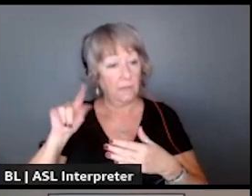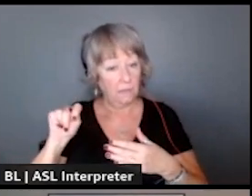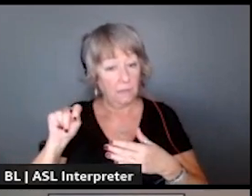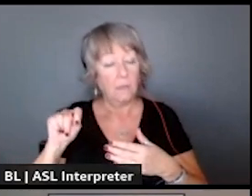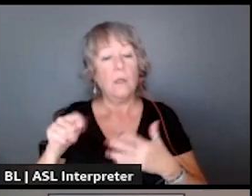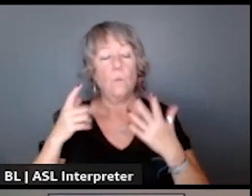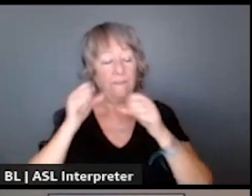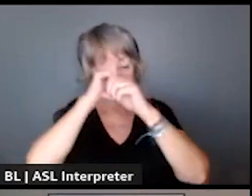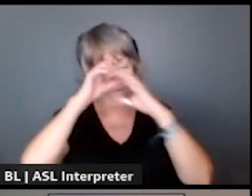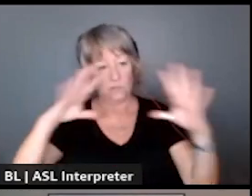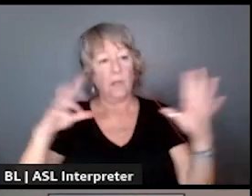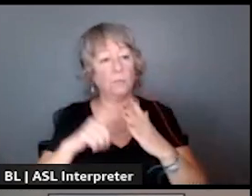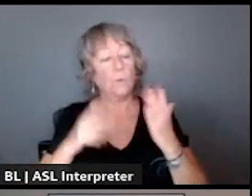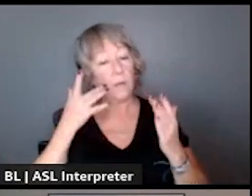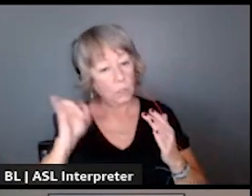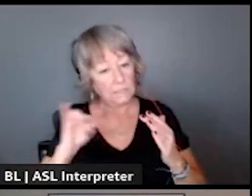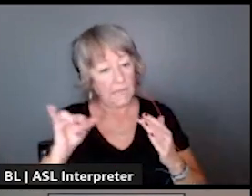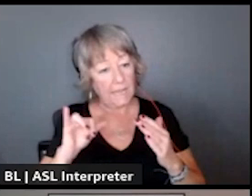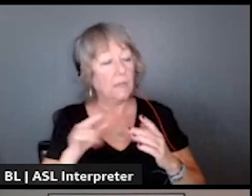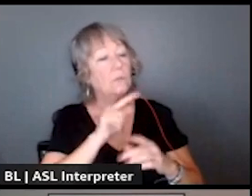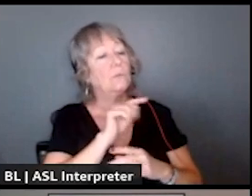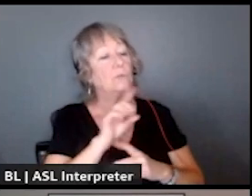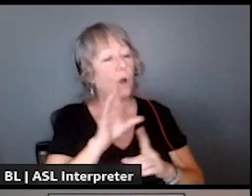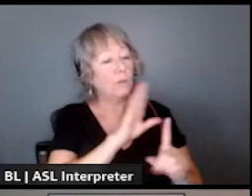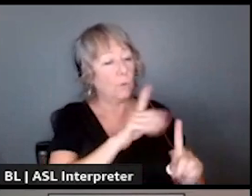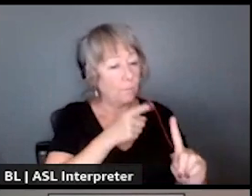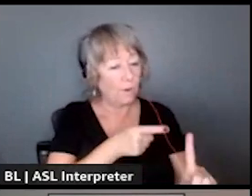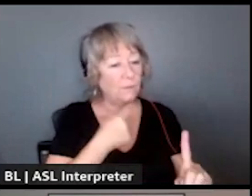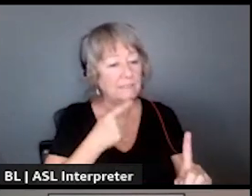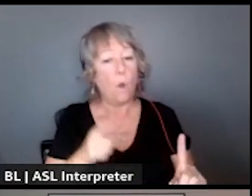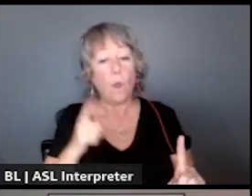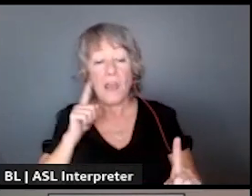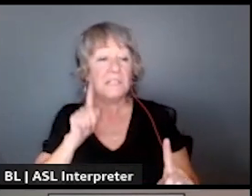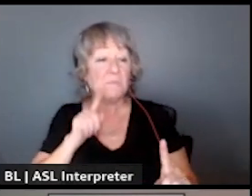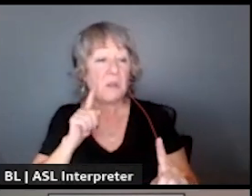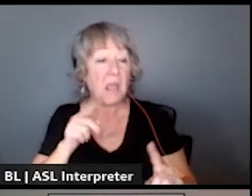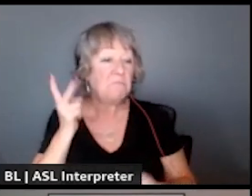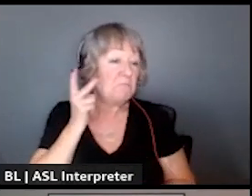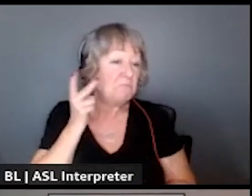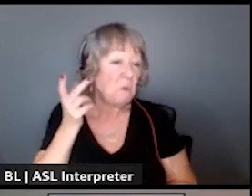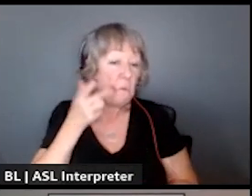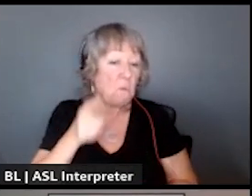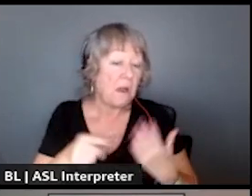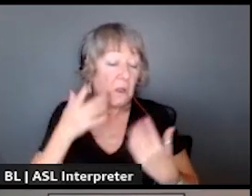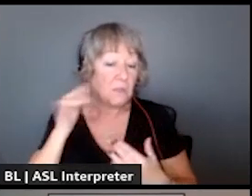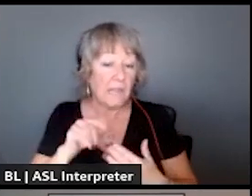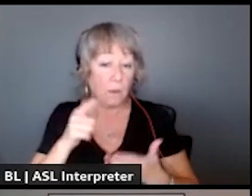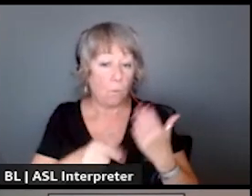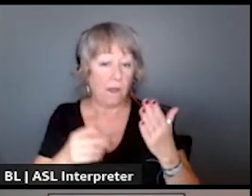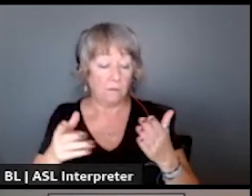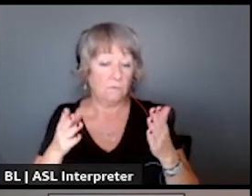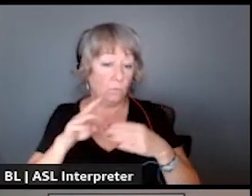So how do I access it? And then it'll give me some details about it. So for each one of these devices, we explain how